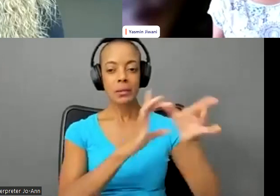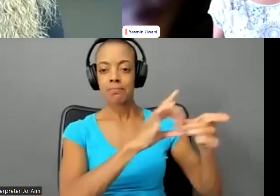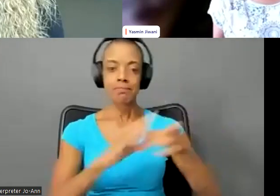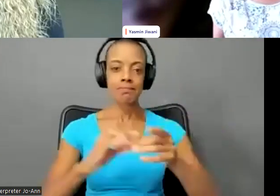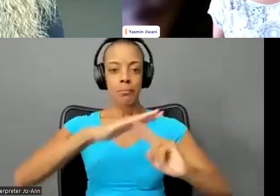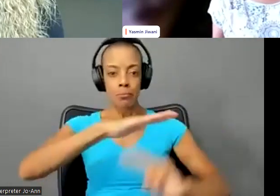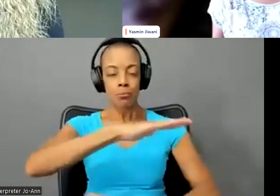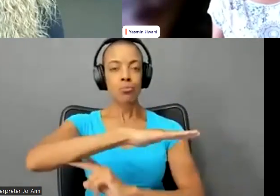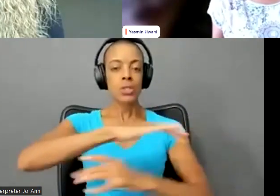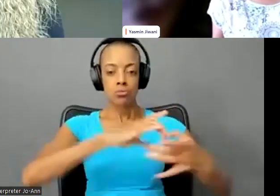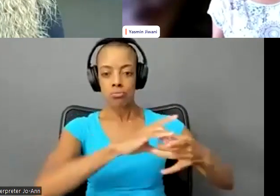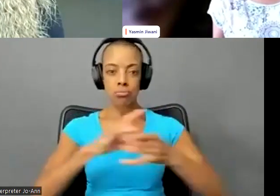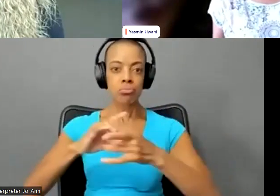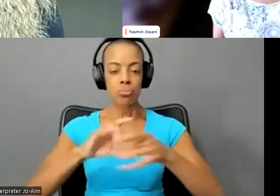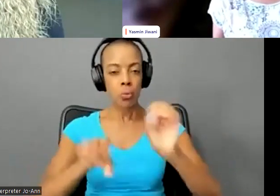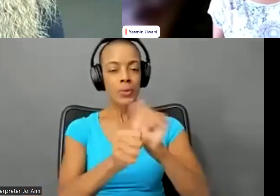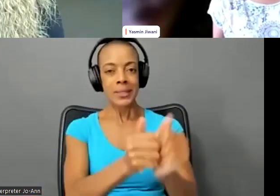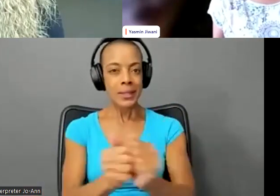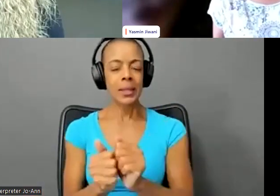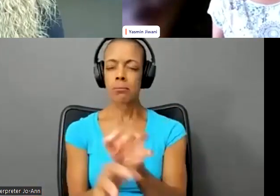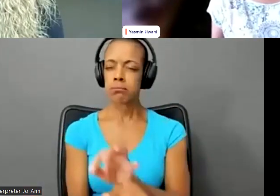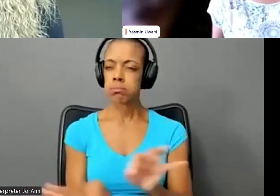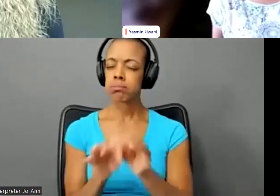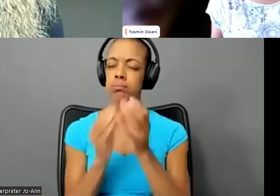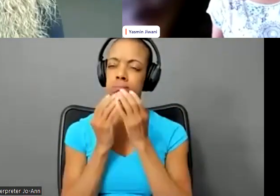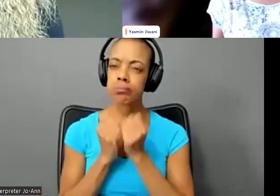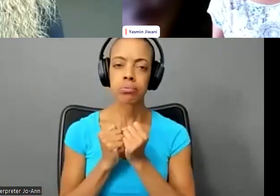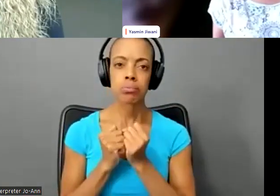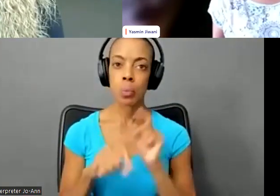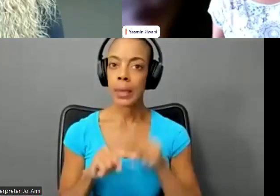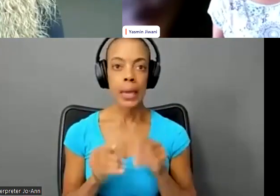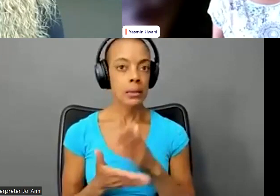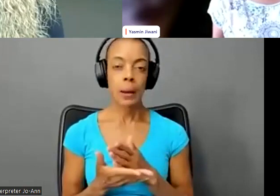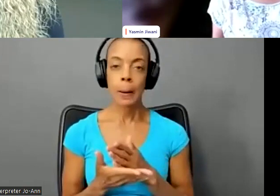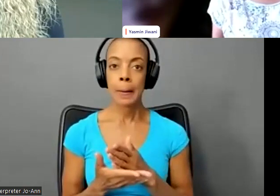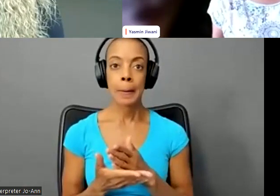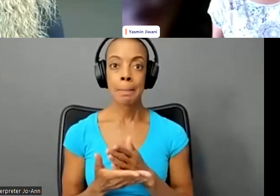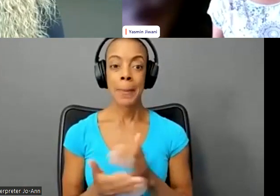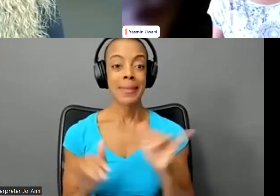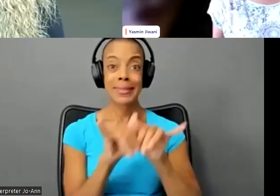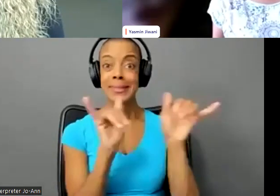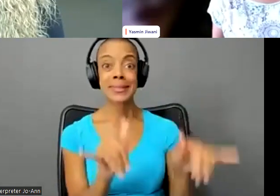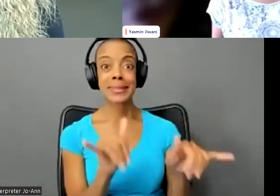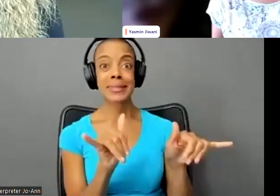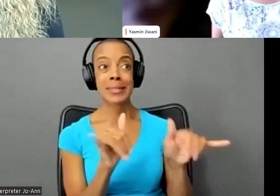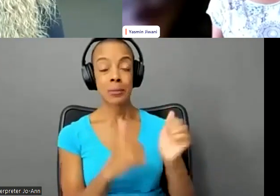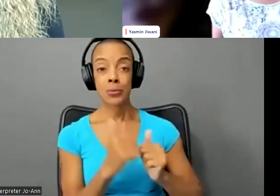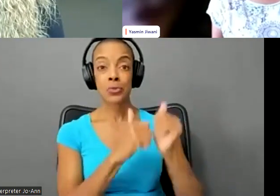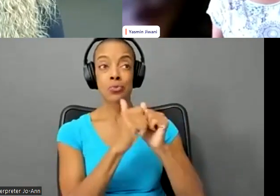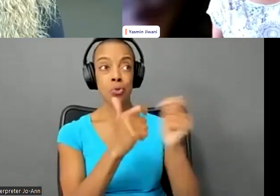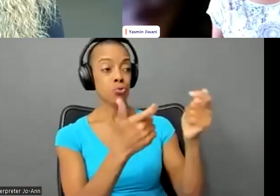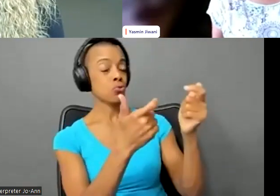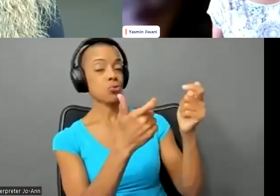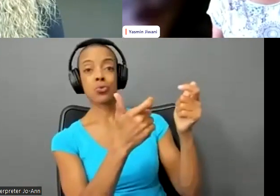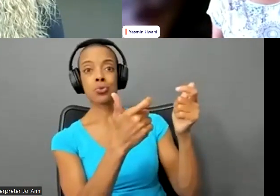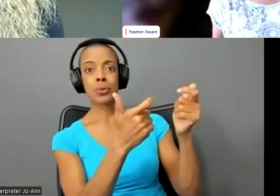really important. And we can't let go of that, because we are against a system and a structure that has been in